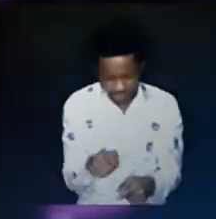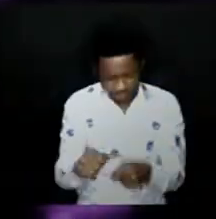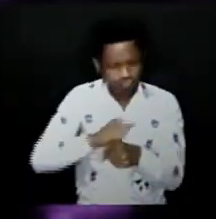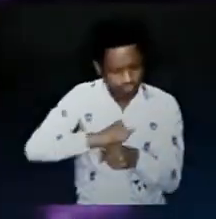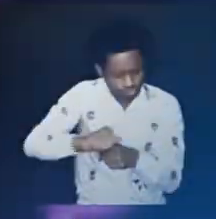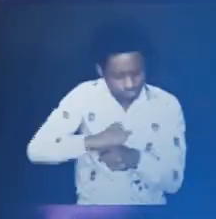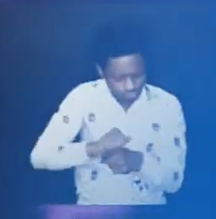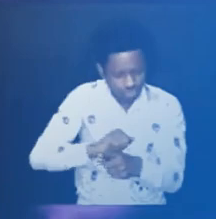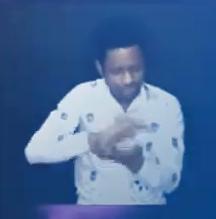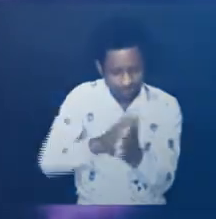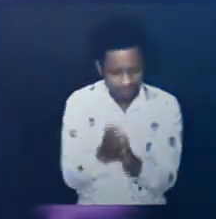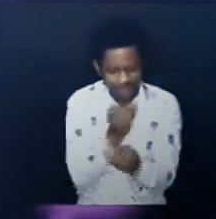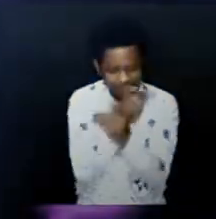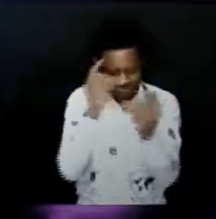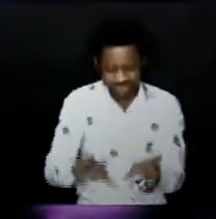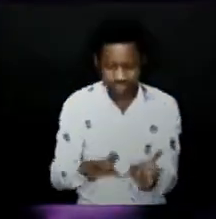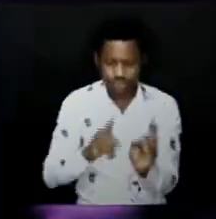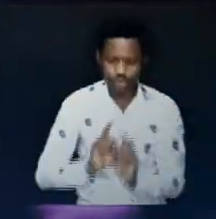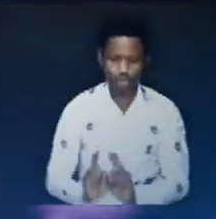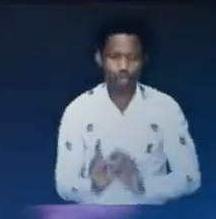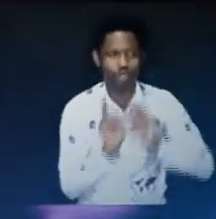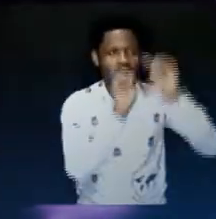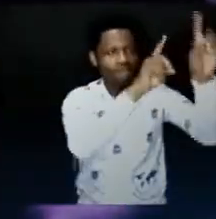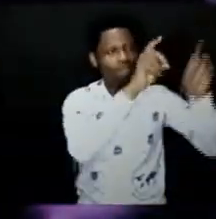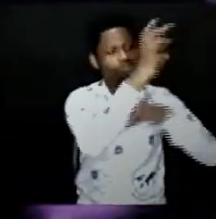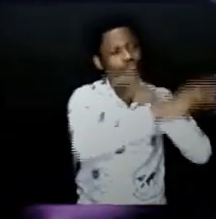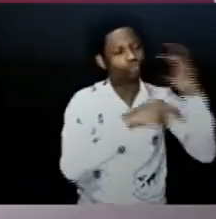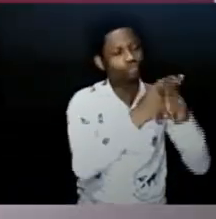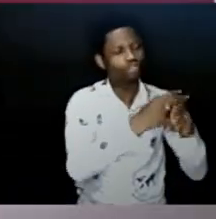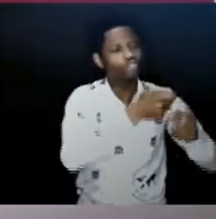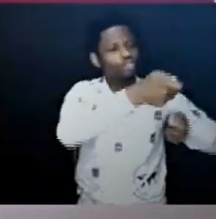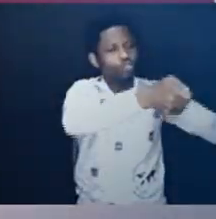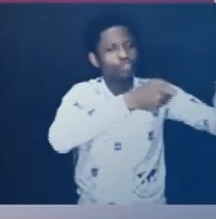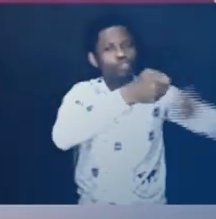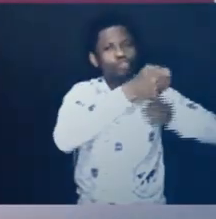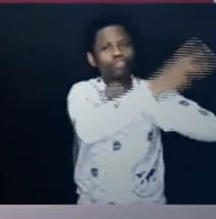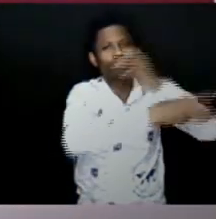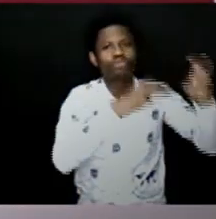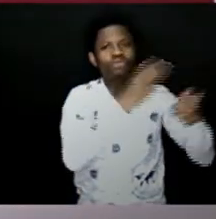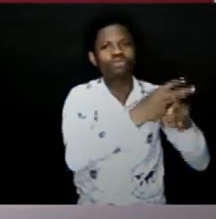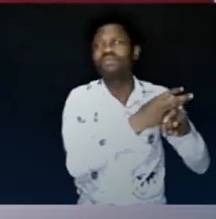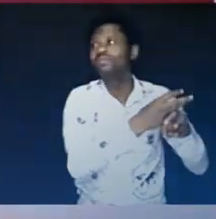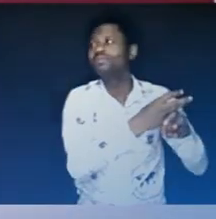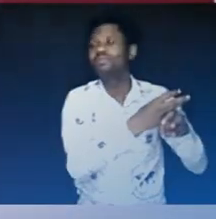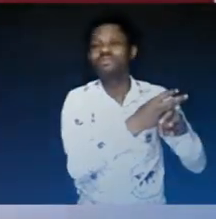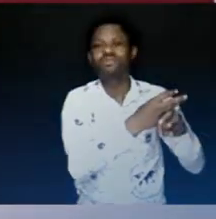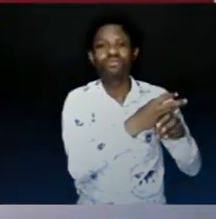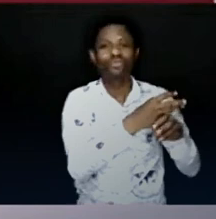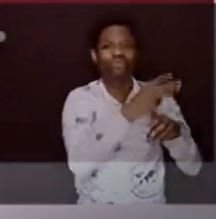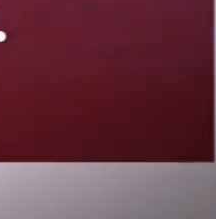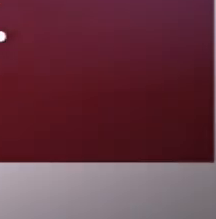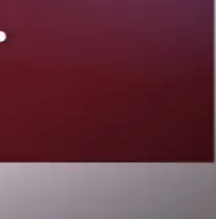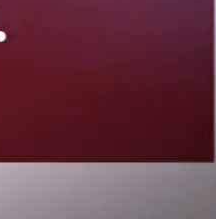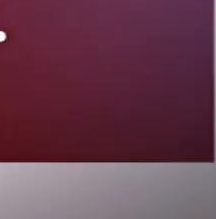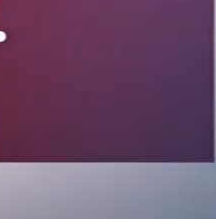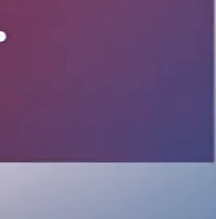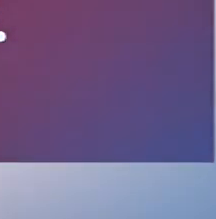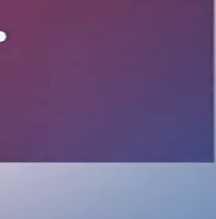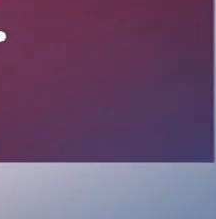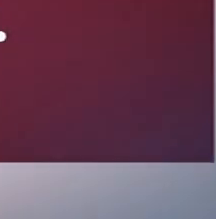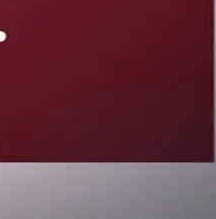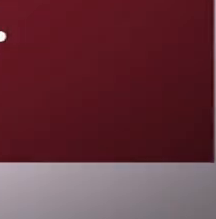go out into the world and govern the world's institutions as deliverers,